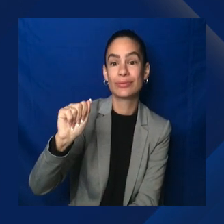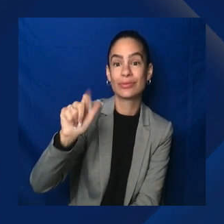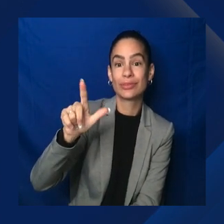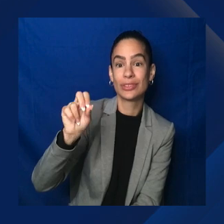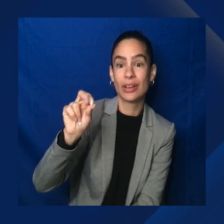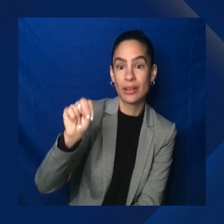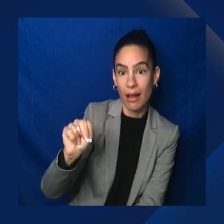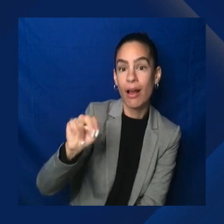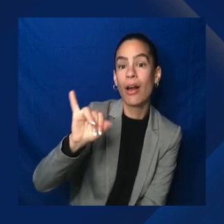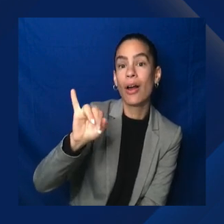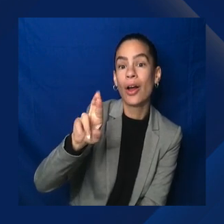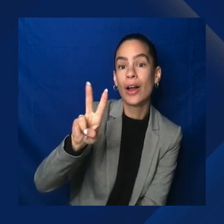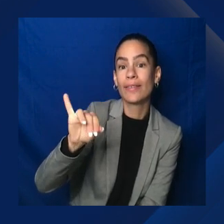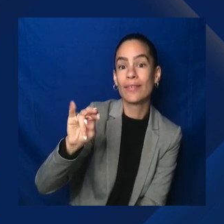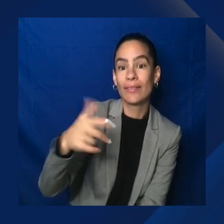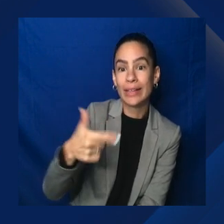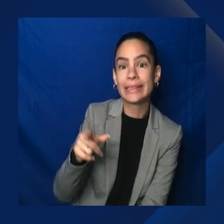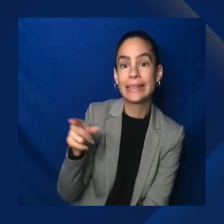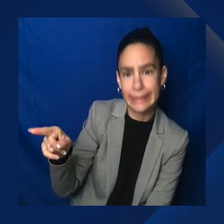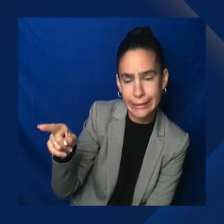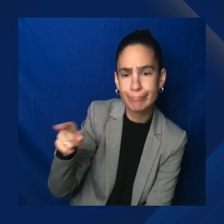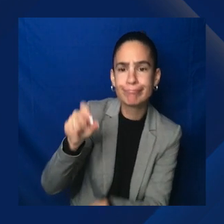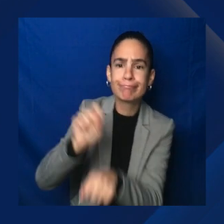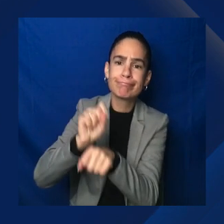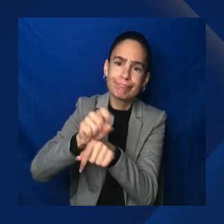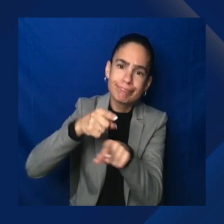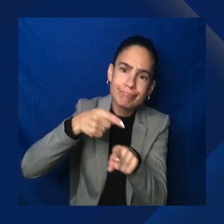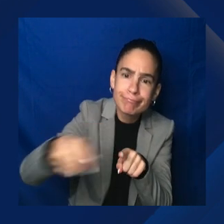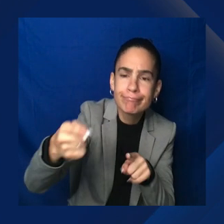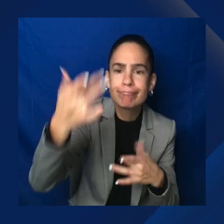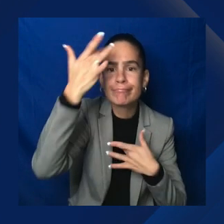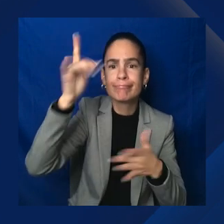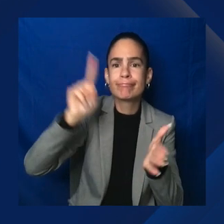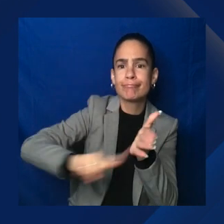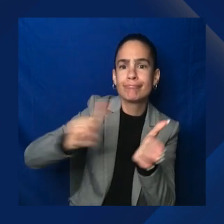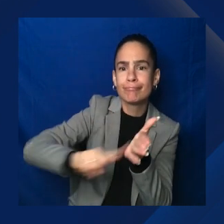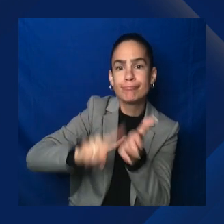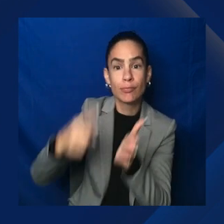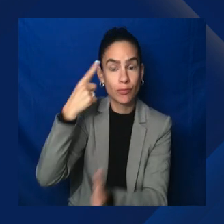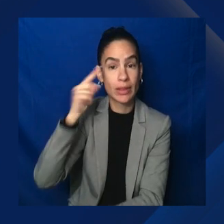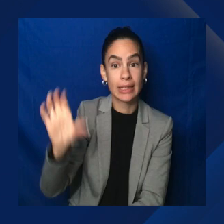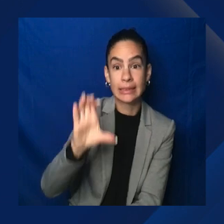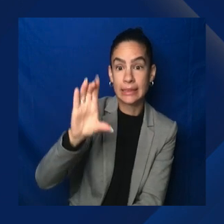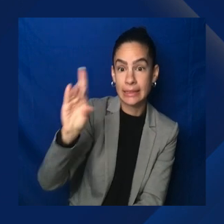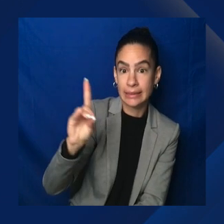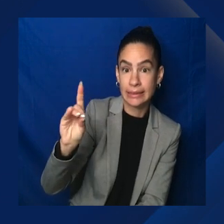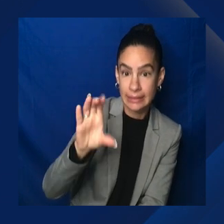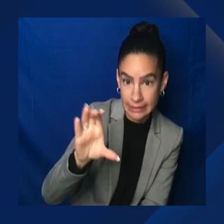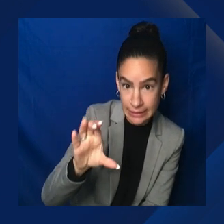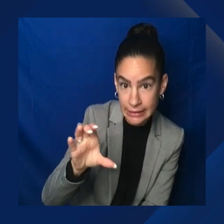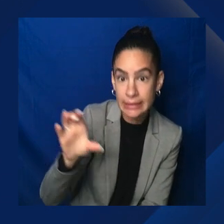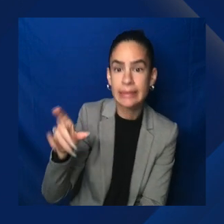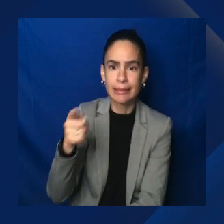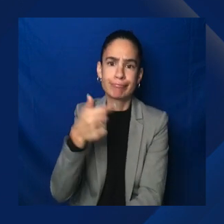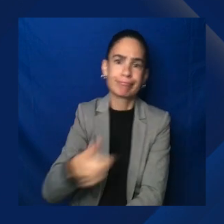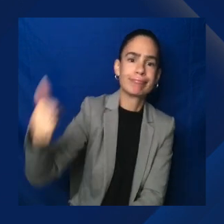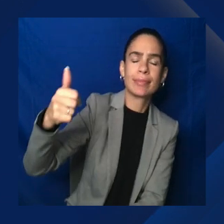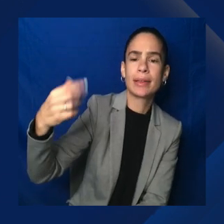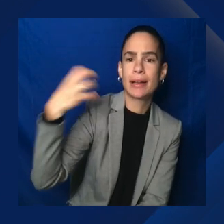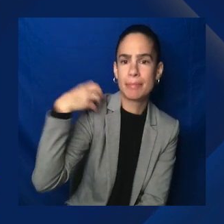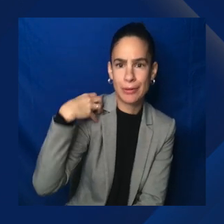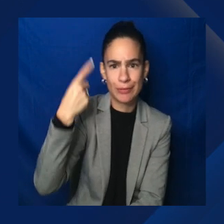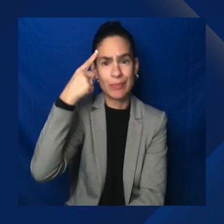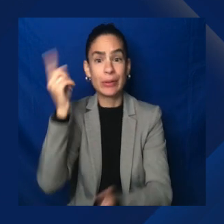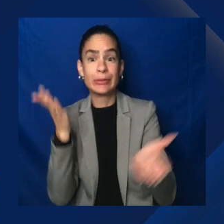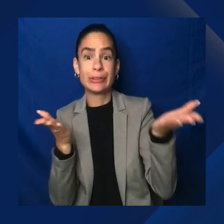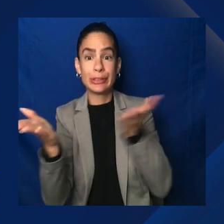for Disease Control and Prevention and a lieutenant commander in the U.S. Public Health Service Commissioned Corps. Shalon died